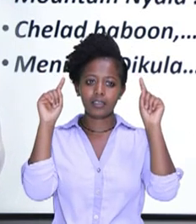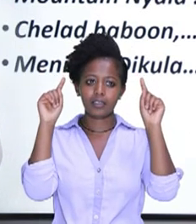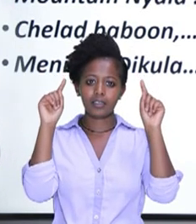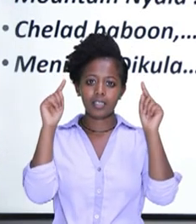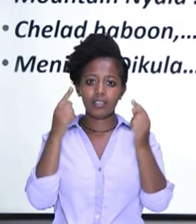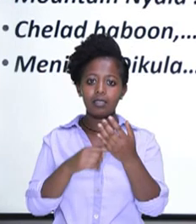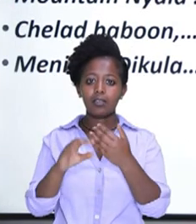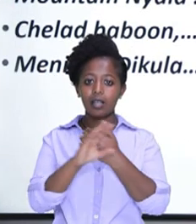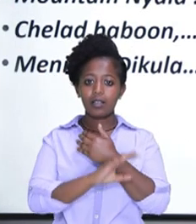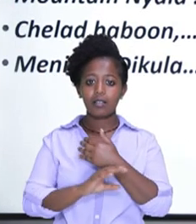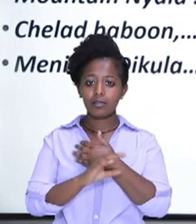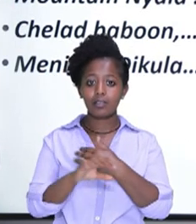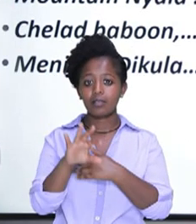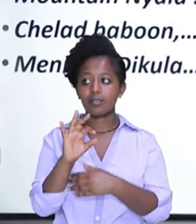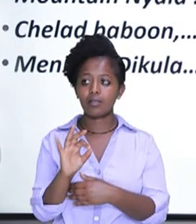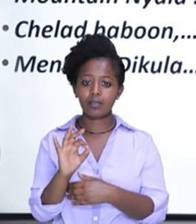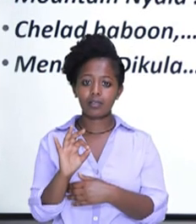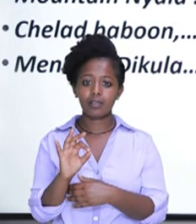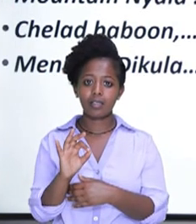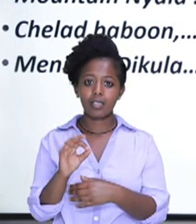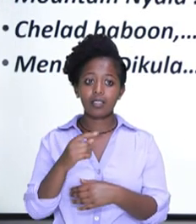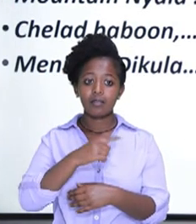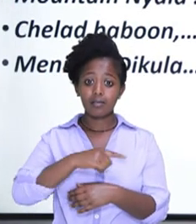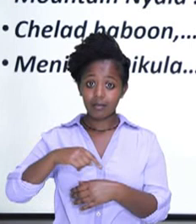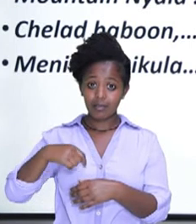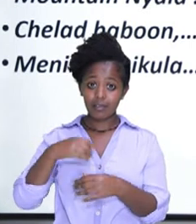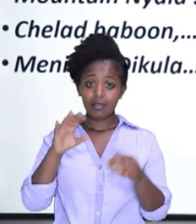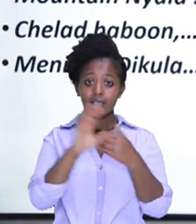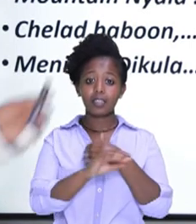In our country, we call it Yedega Agazin.